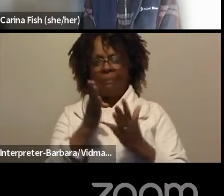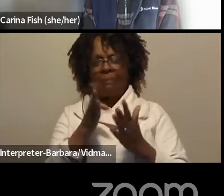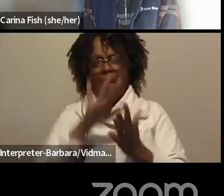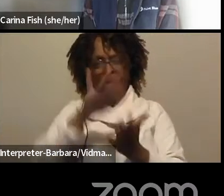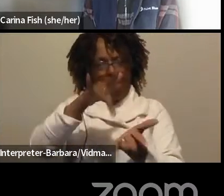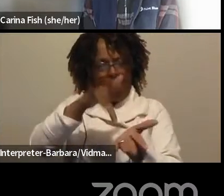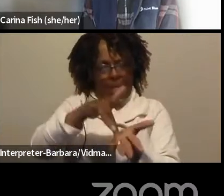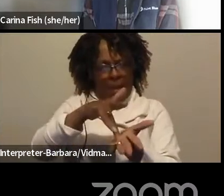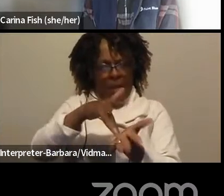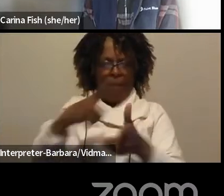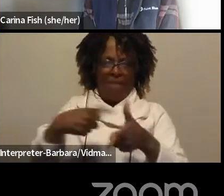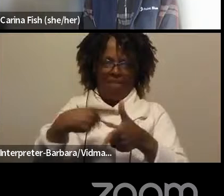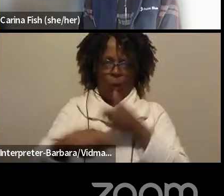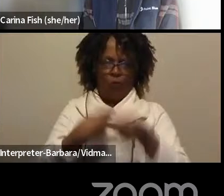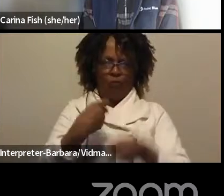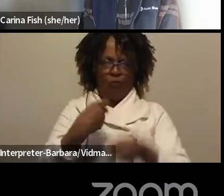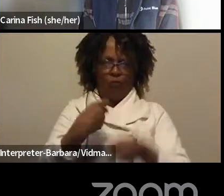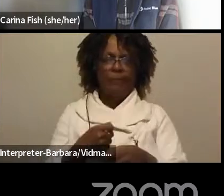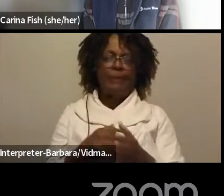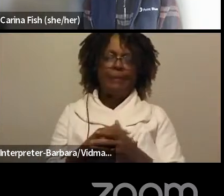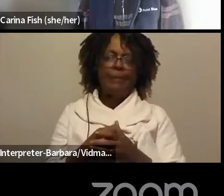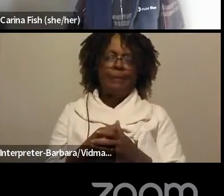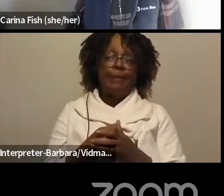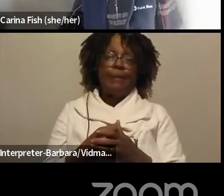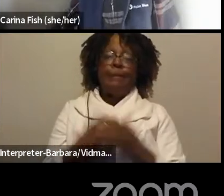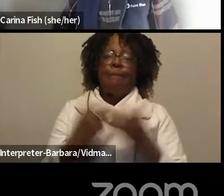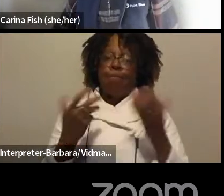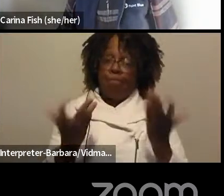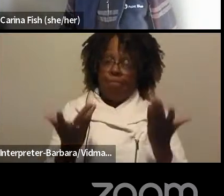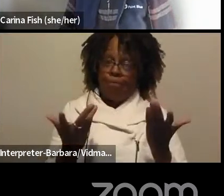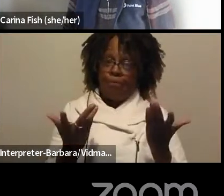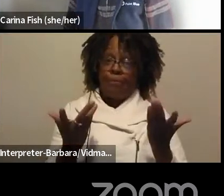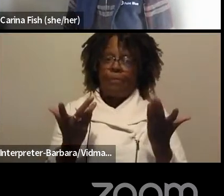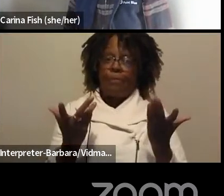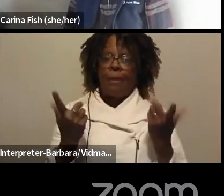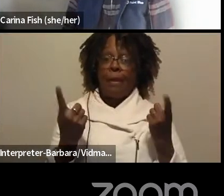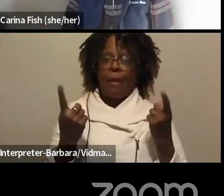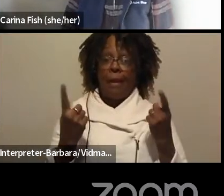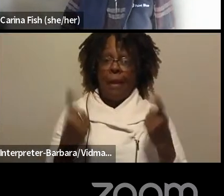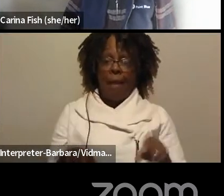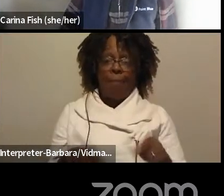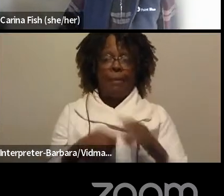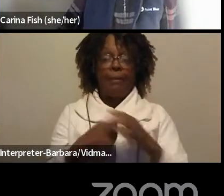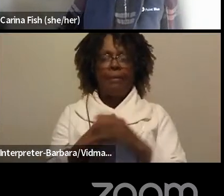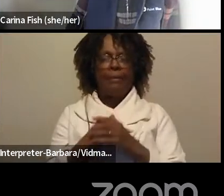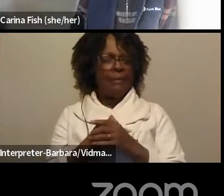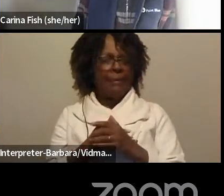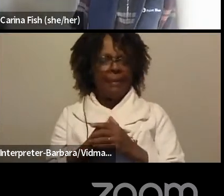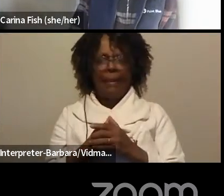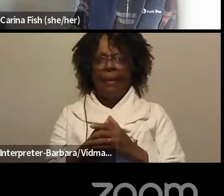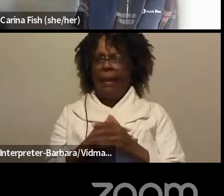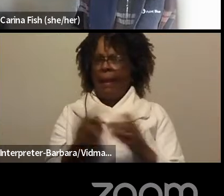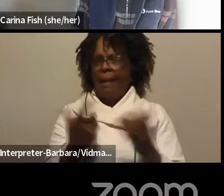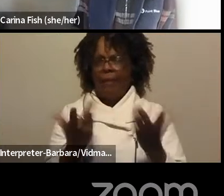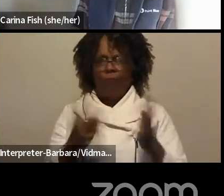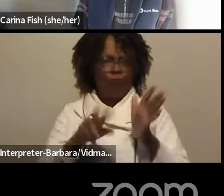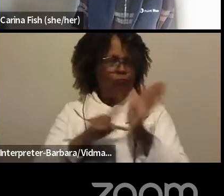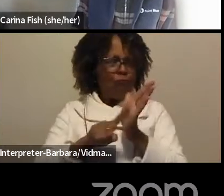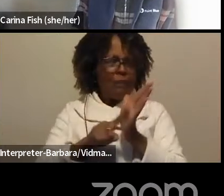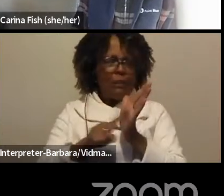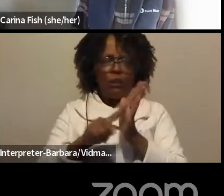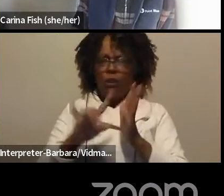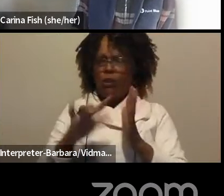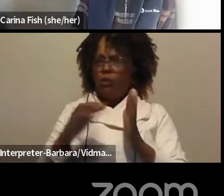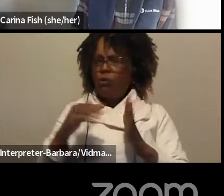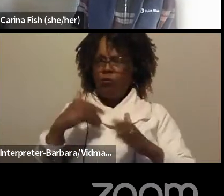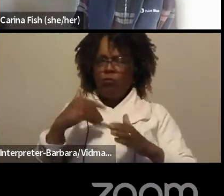just because I was coming in to my program without like having research already started. I